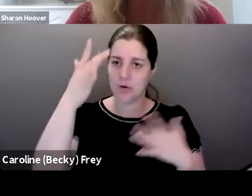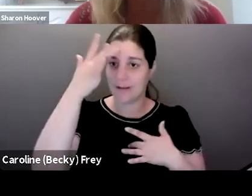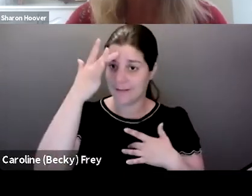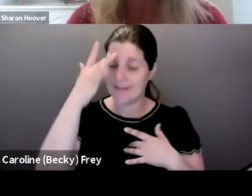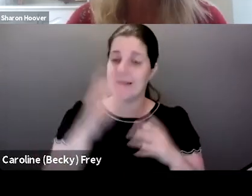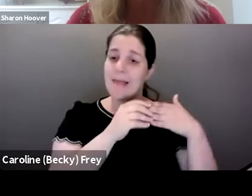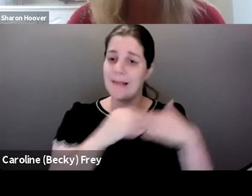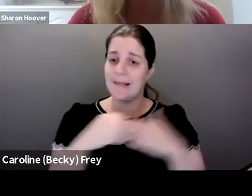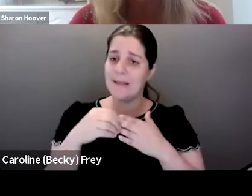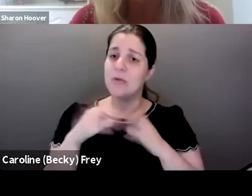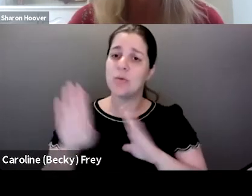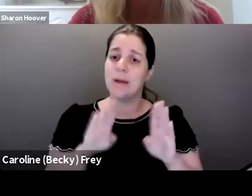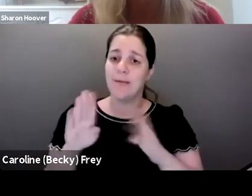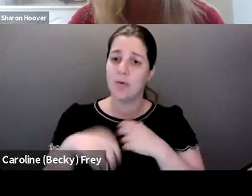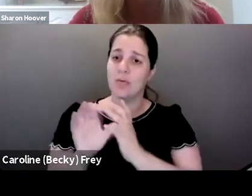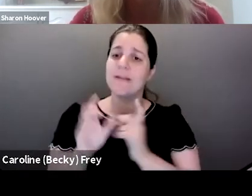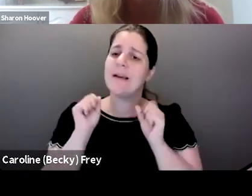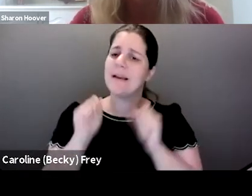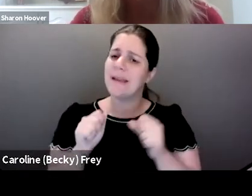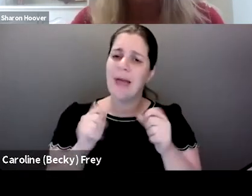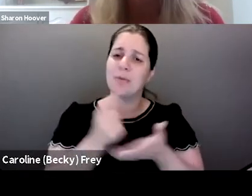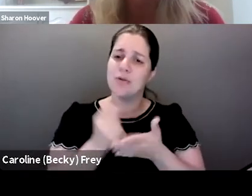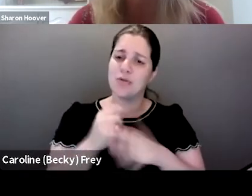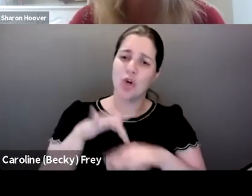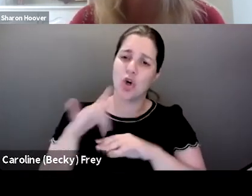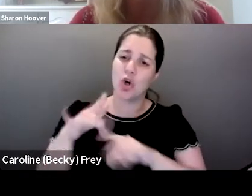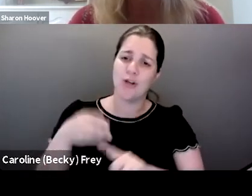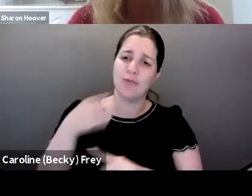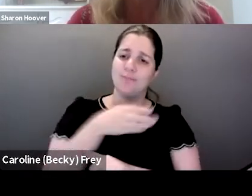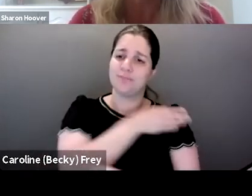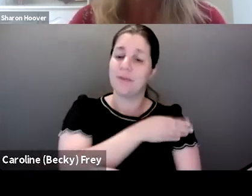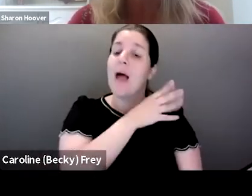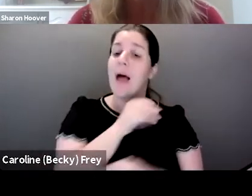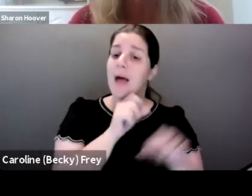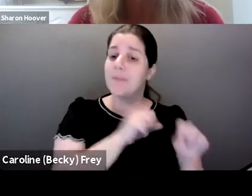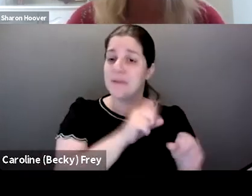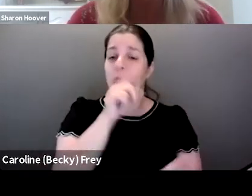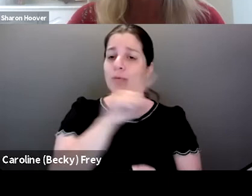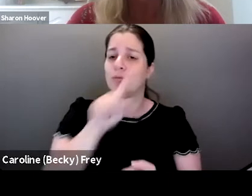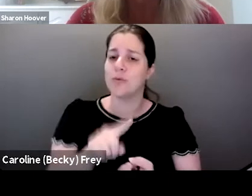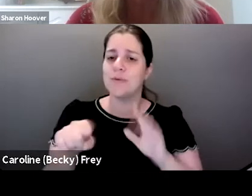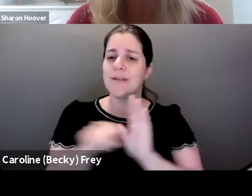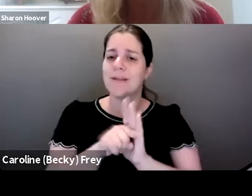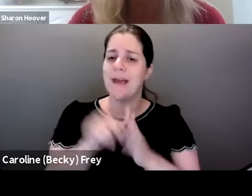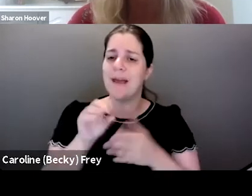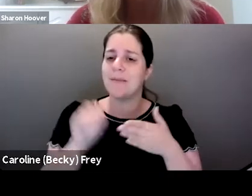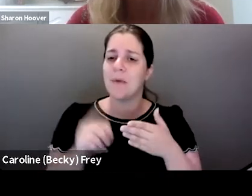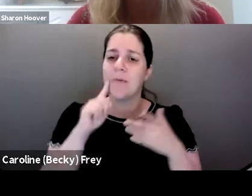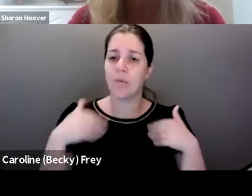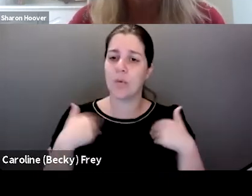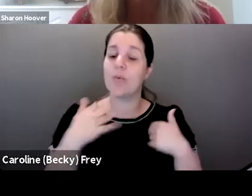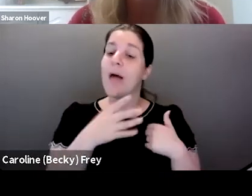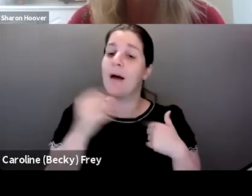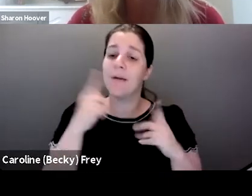have been identified, maybe treated earlier in their trajectory, likely lessening the negative outcomes for young people and for